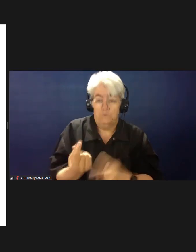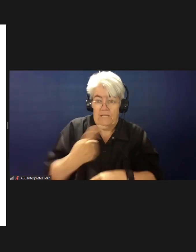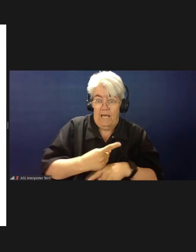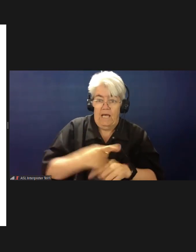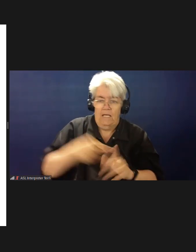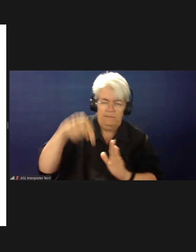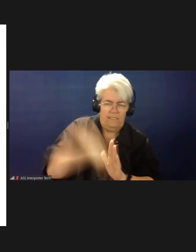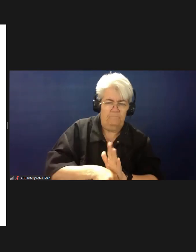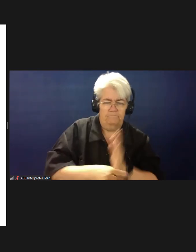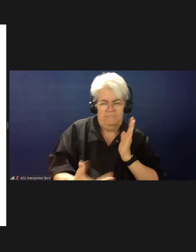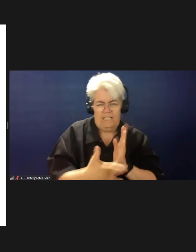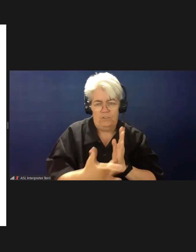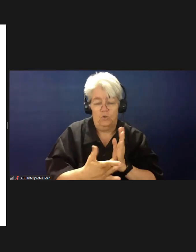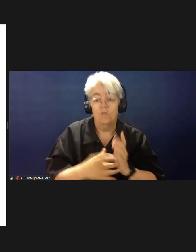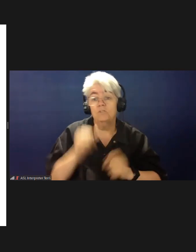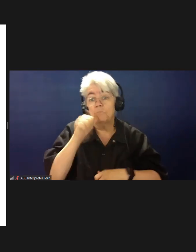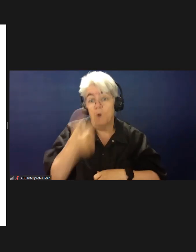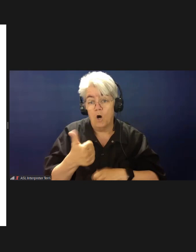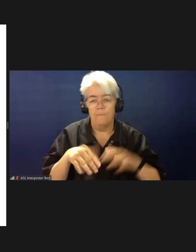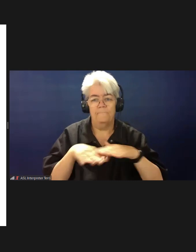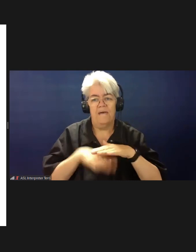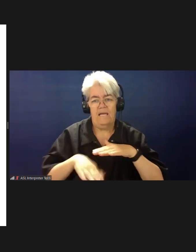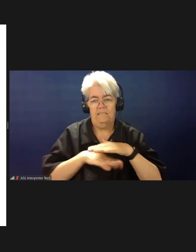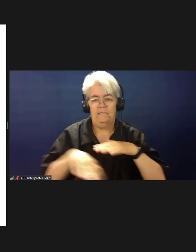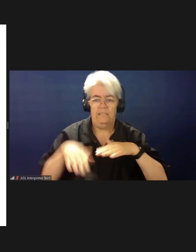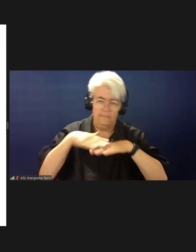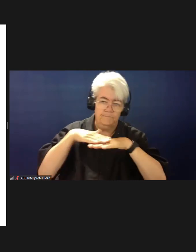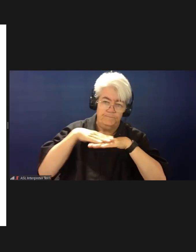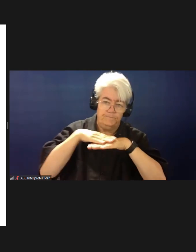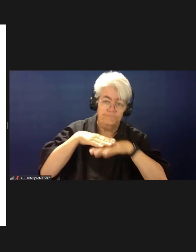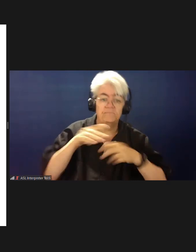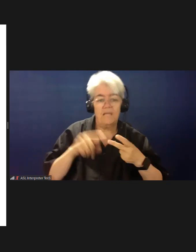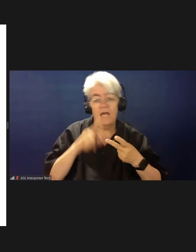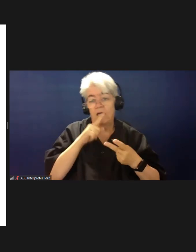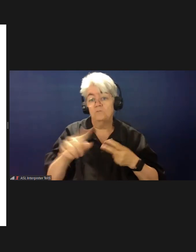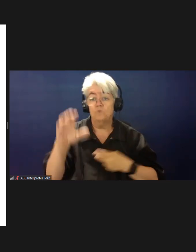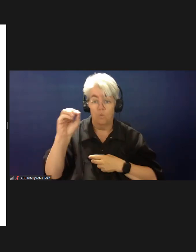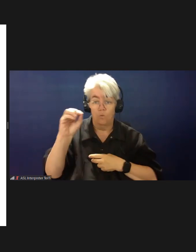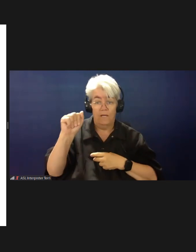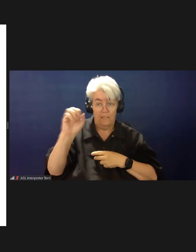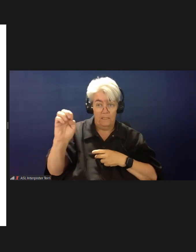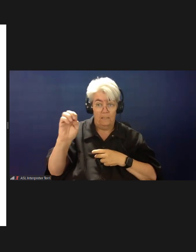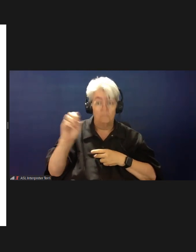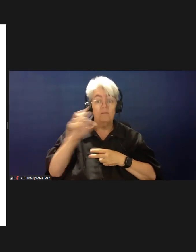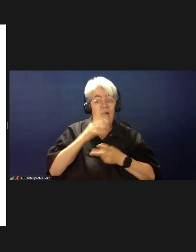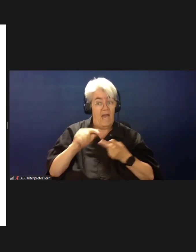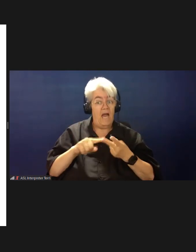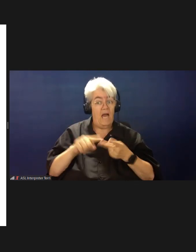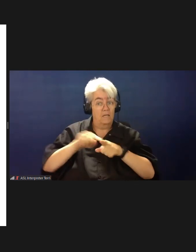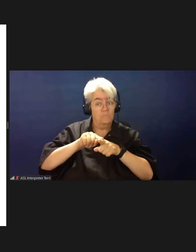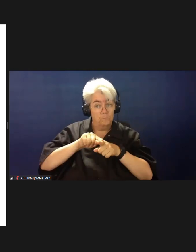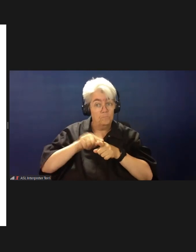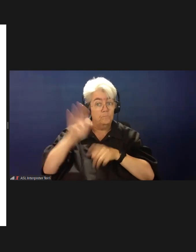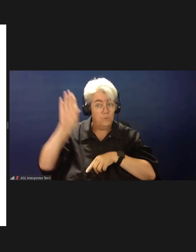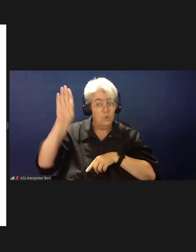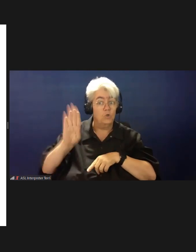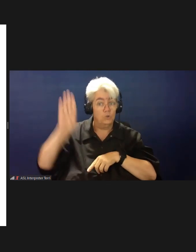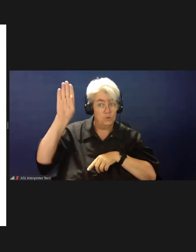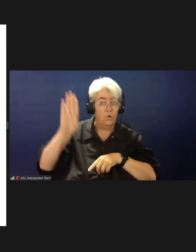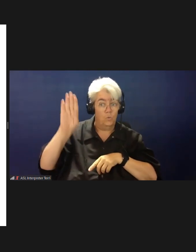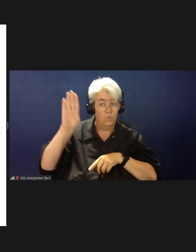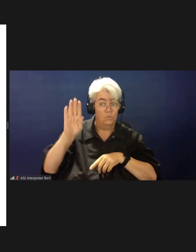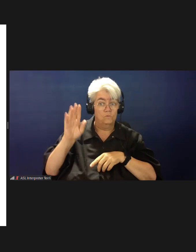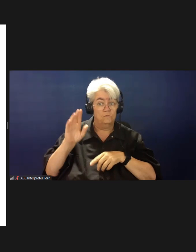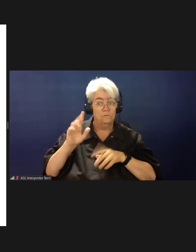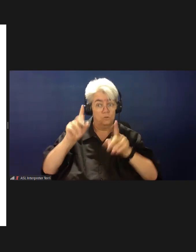about today, but it will cover both OAE and Pure Tone screening to help people know about the